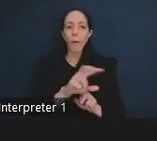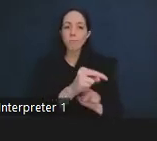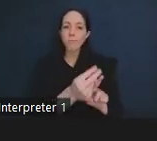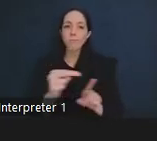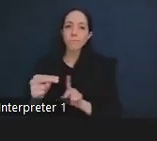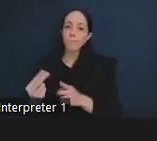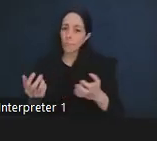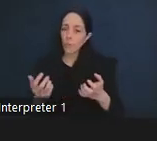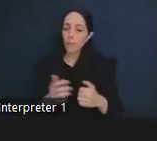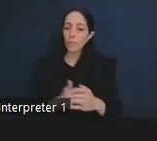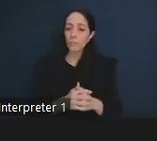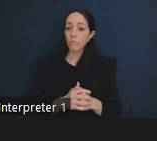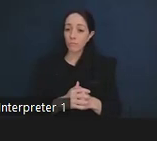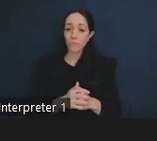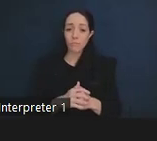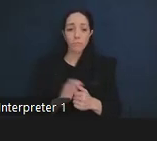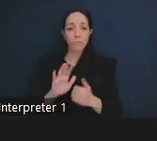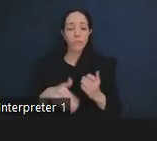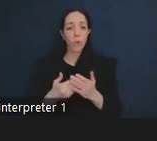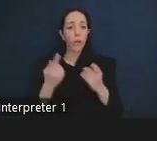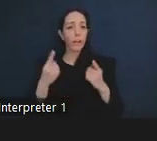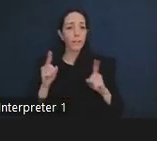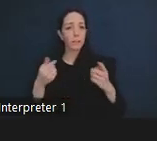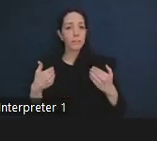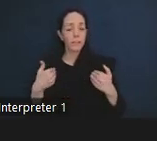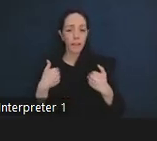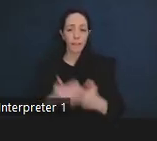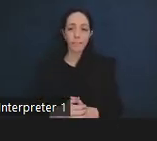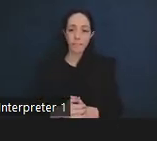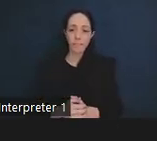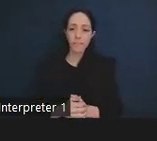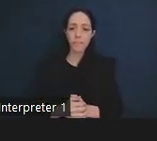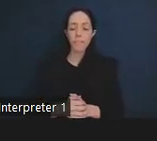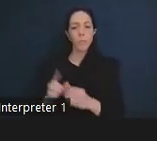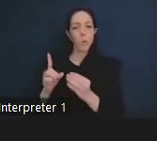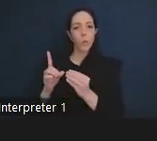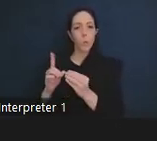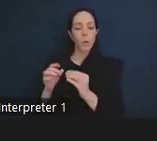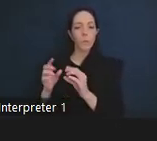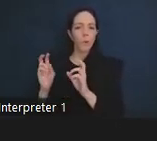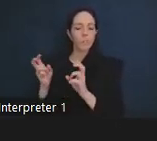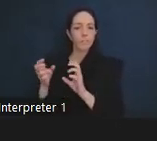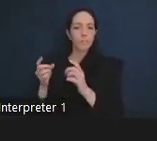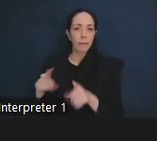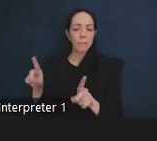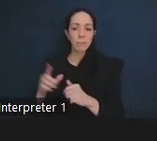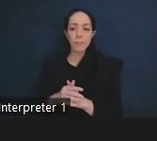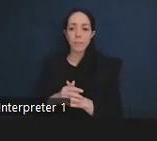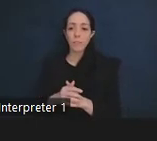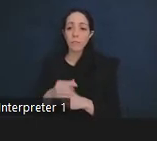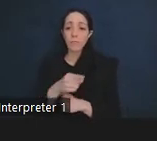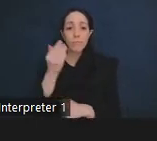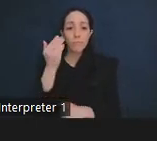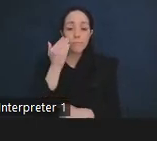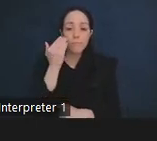I think those are all of the announcements. One other kind of related announcement, I do want to make sure that people have noticed one